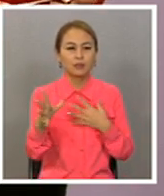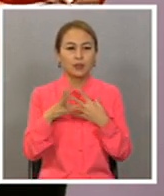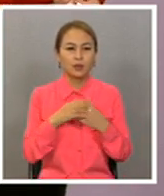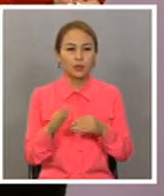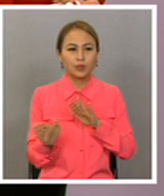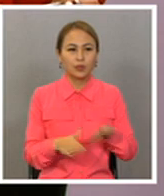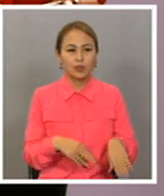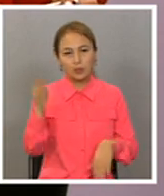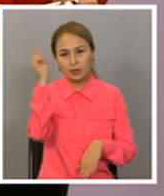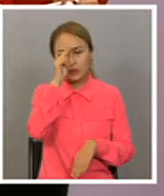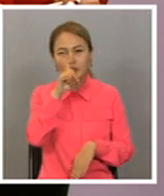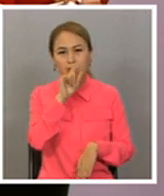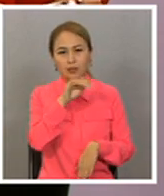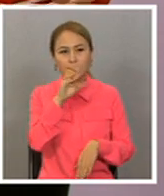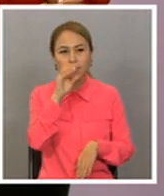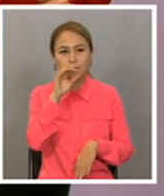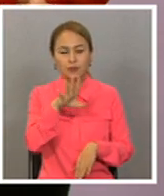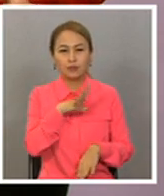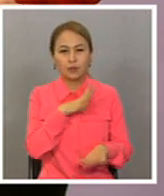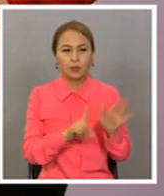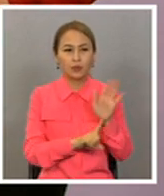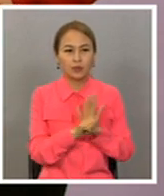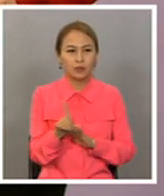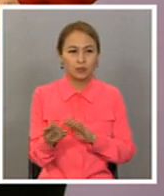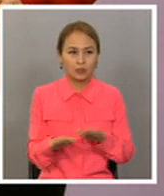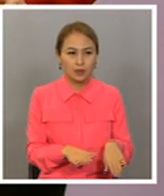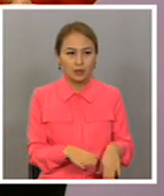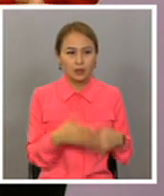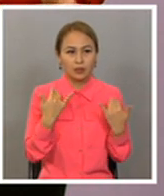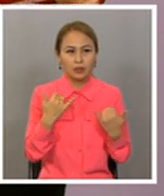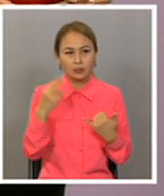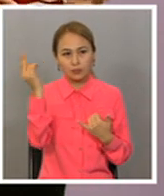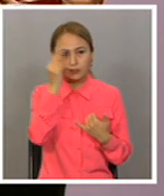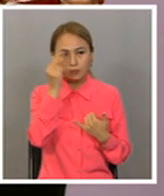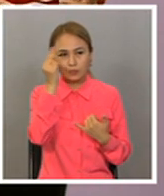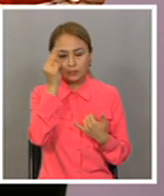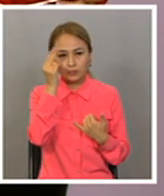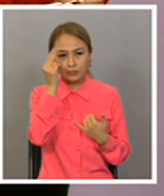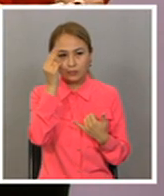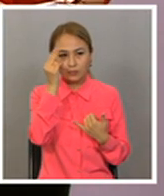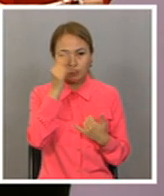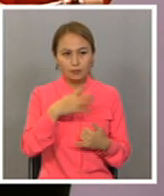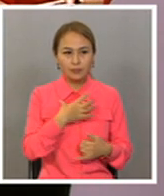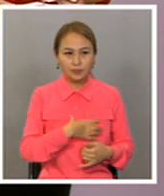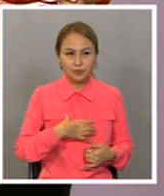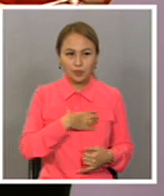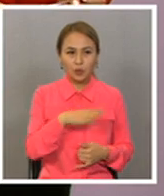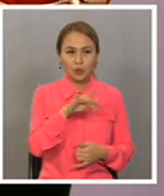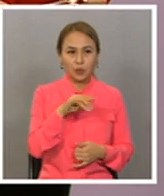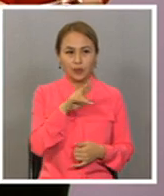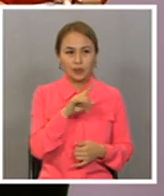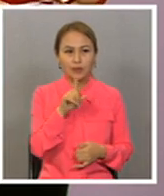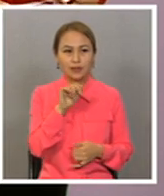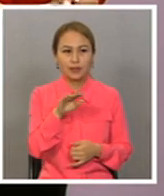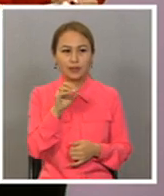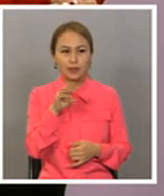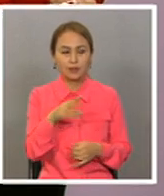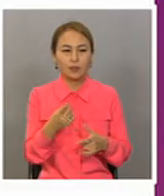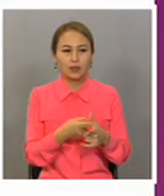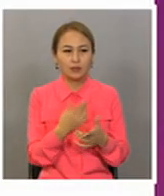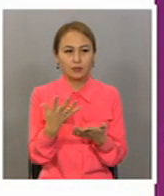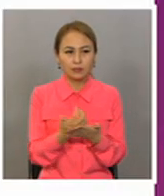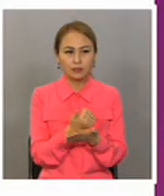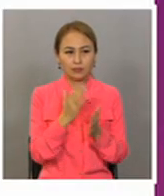sabahta zat esimde ötken bolatınbız. Bugünkü sabahta negizgi jene tuğunda zat esimde